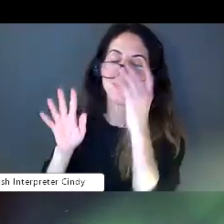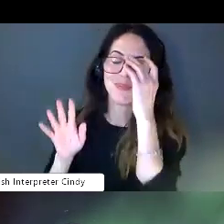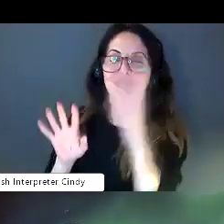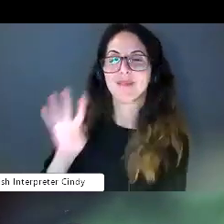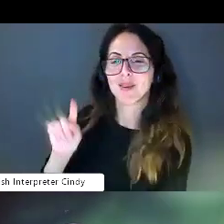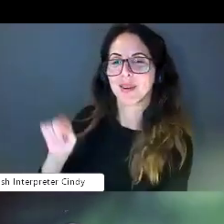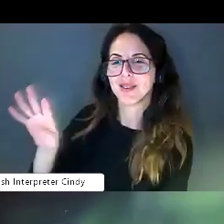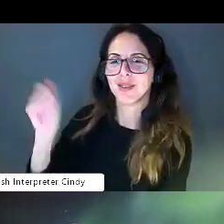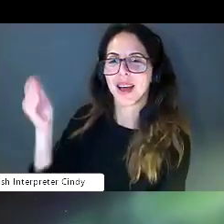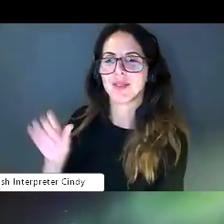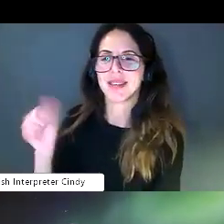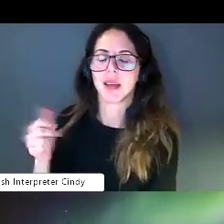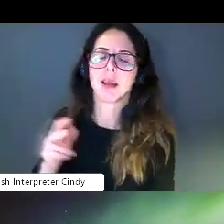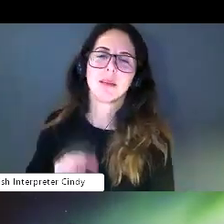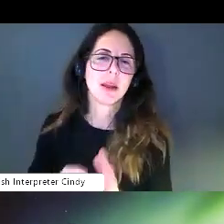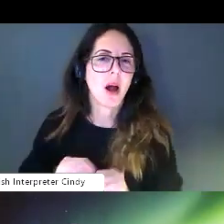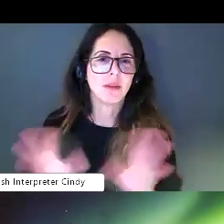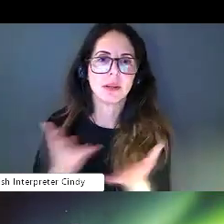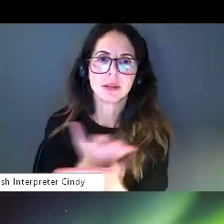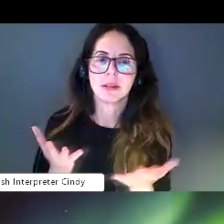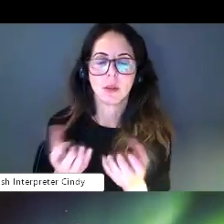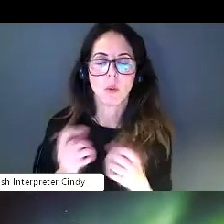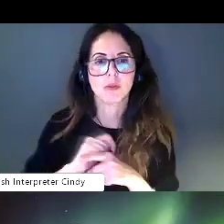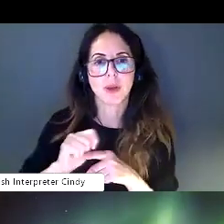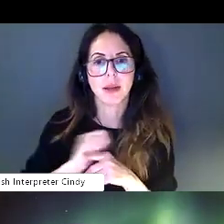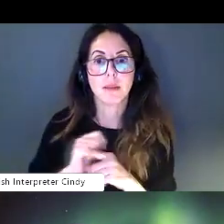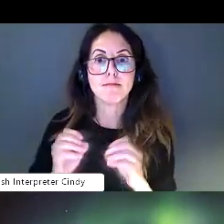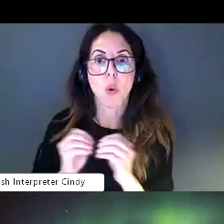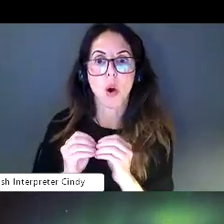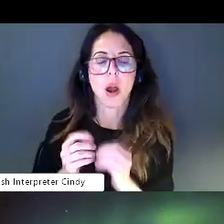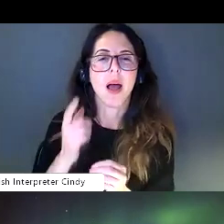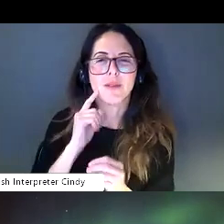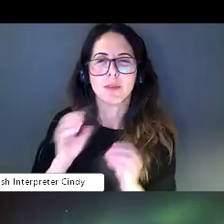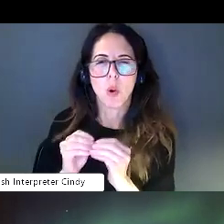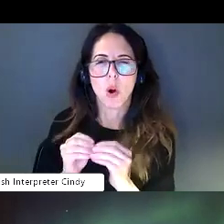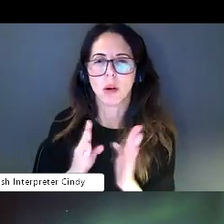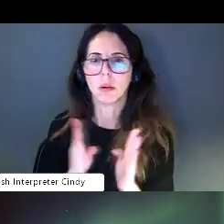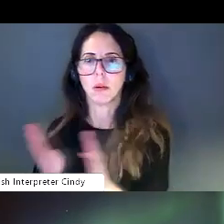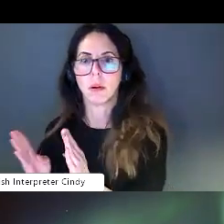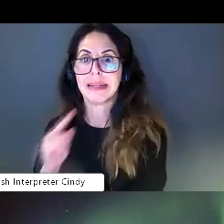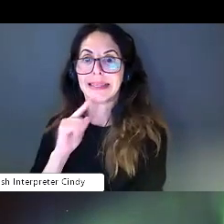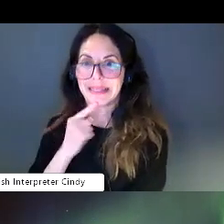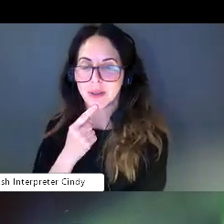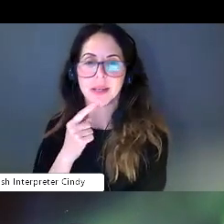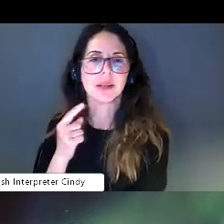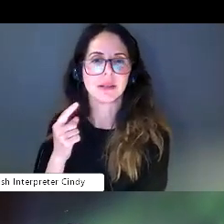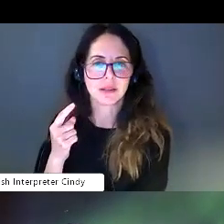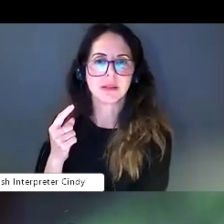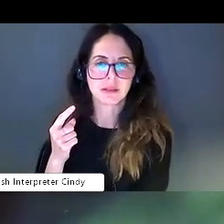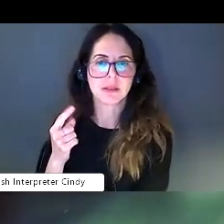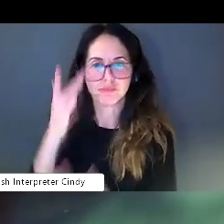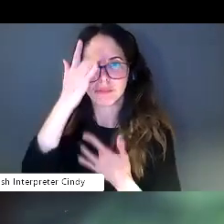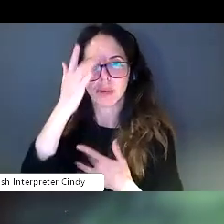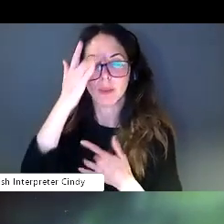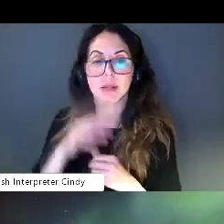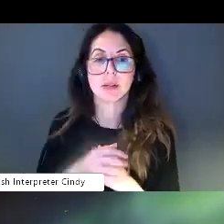really shows there's a desire for improved training, particularly for those with more moderate to severe cognitive impairments. We further asked